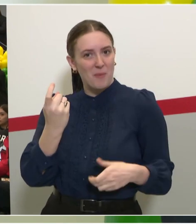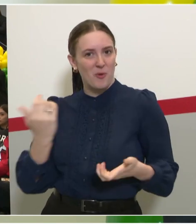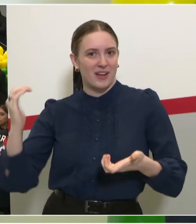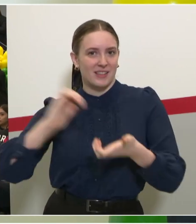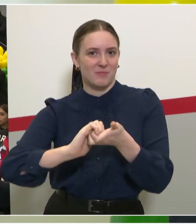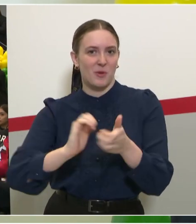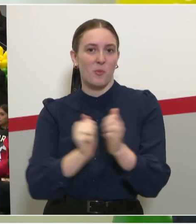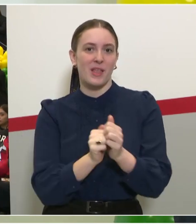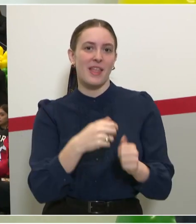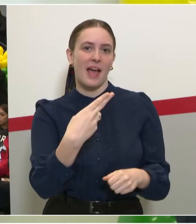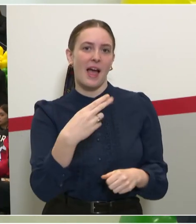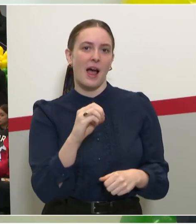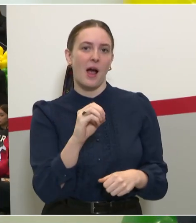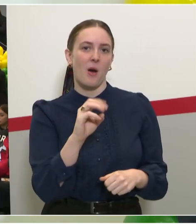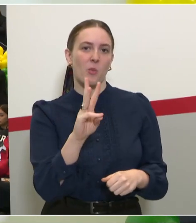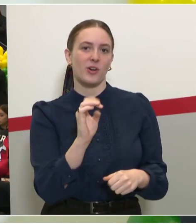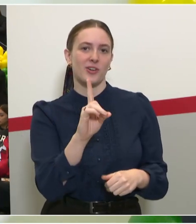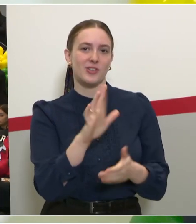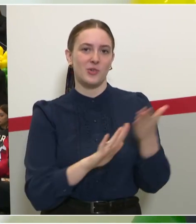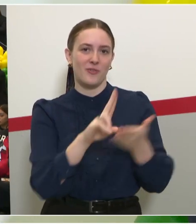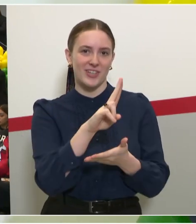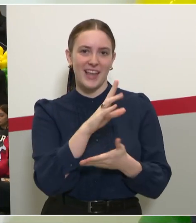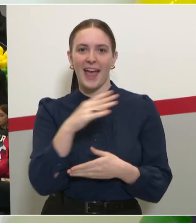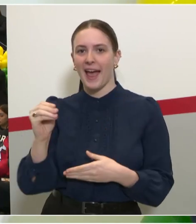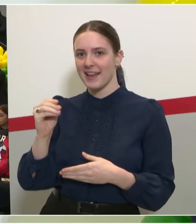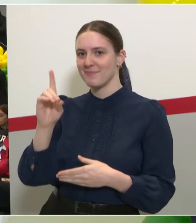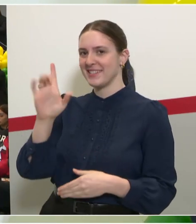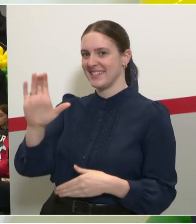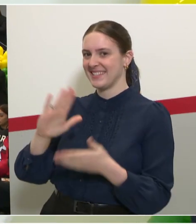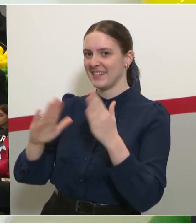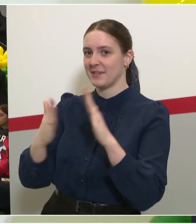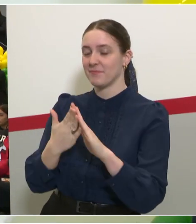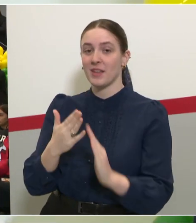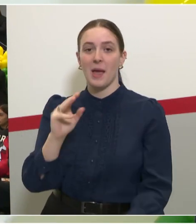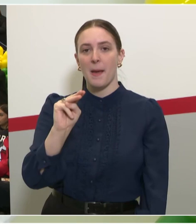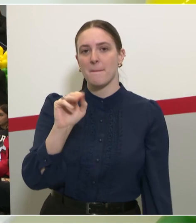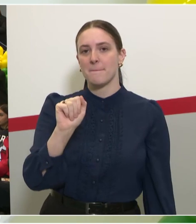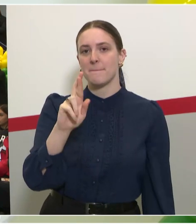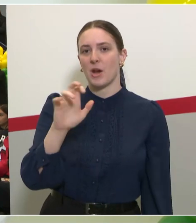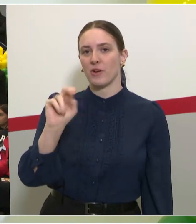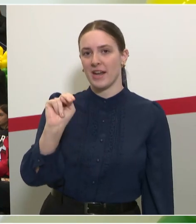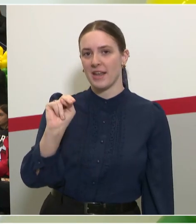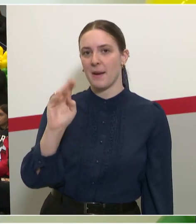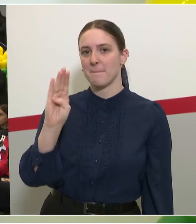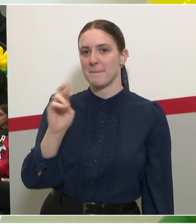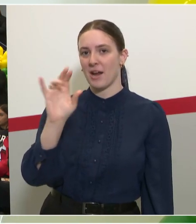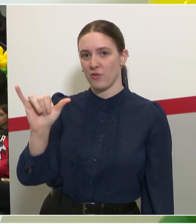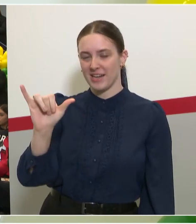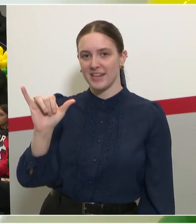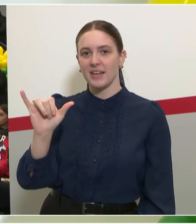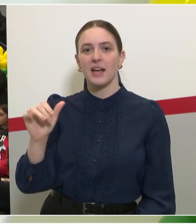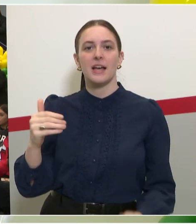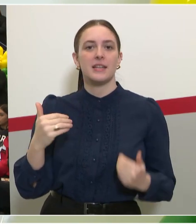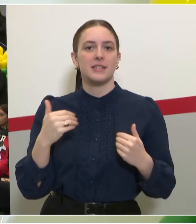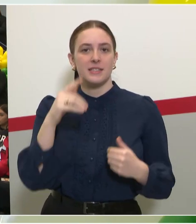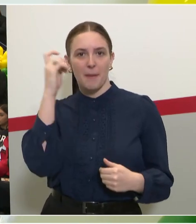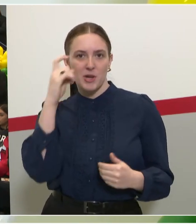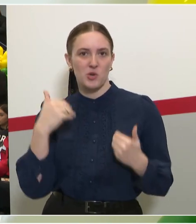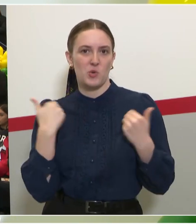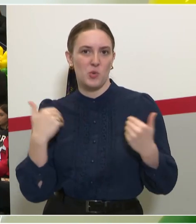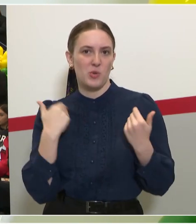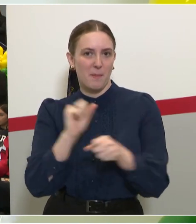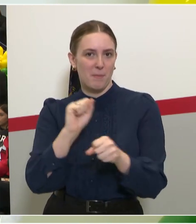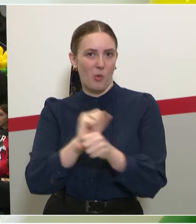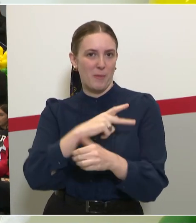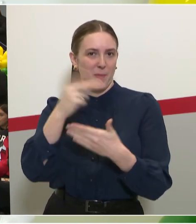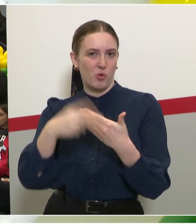between Howard University and our great city, the Marion Barry Summer Youth Employment Program, and the work of one of